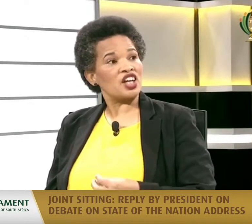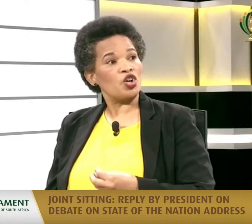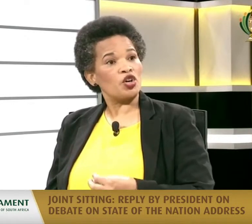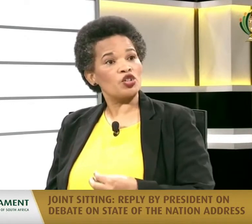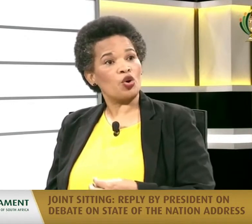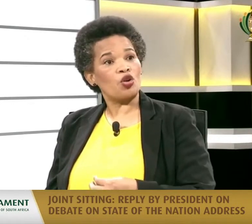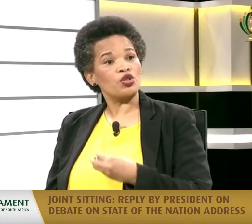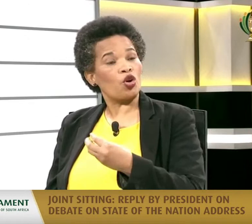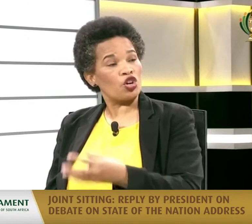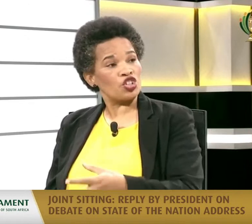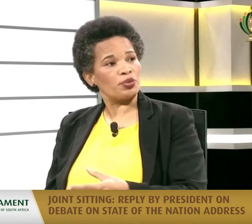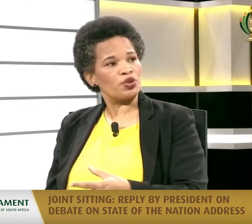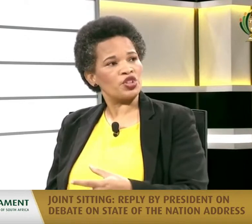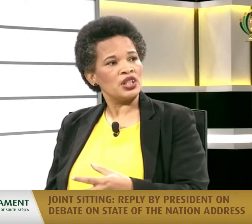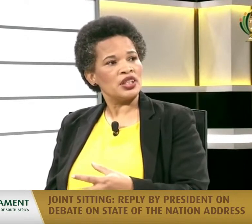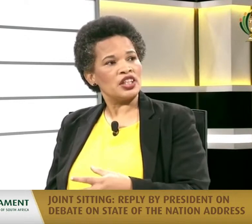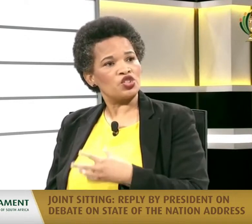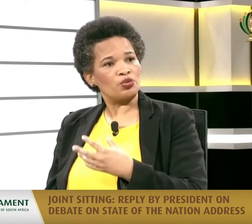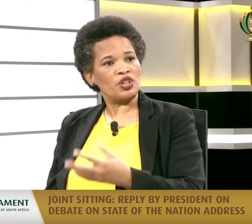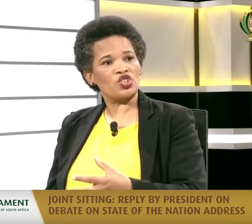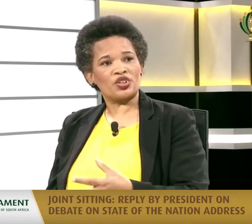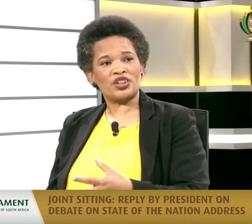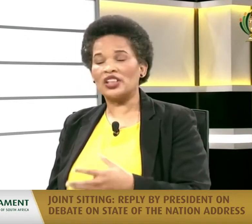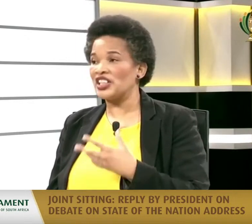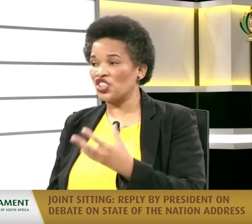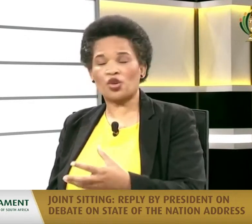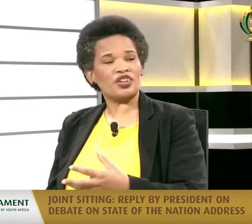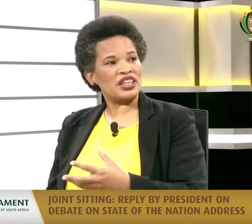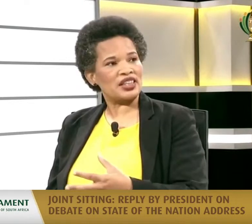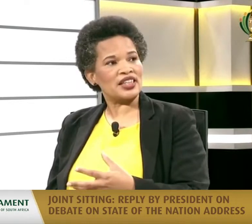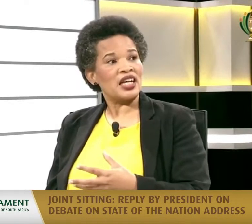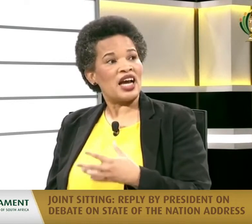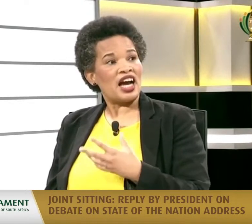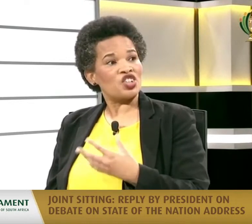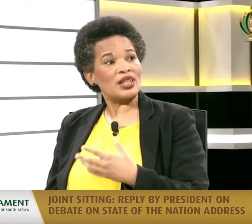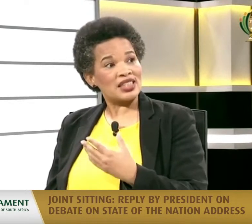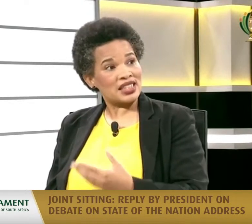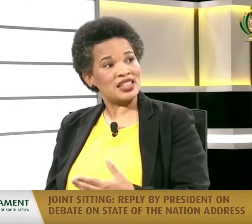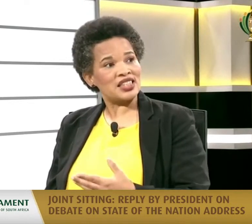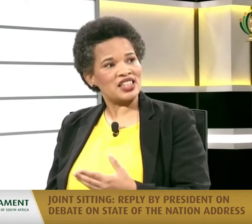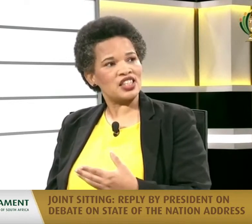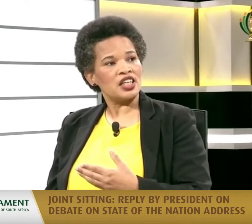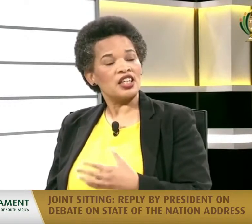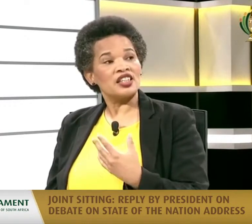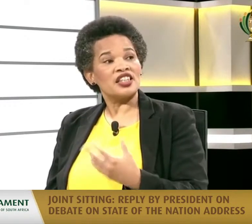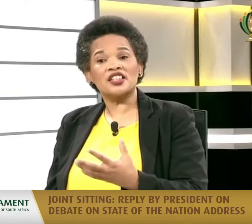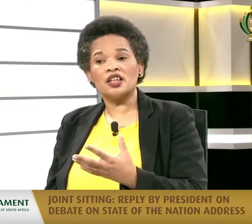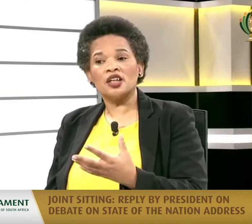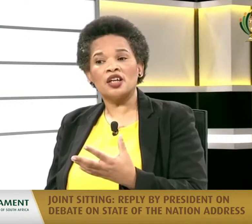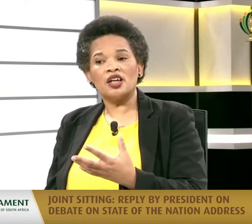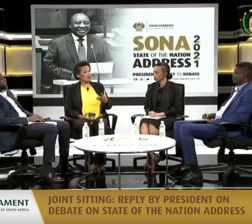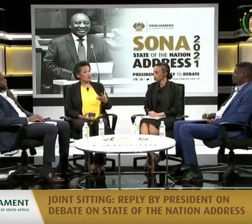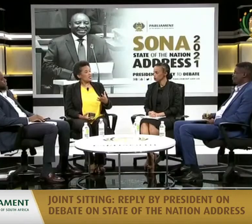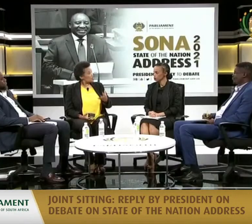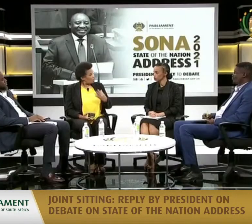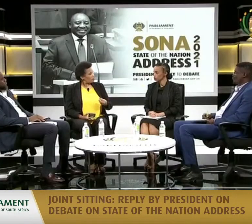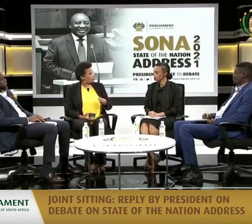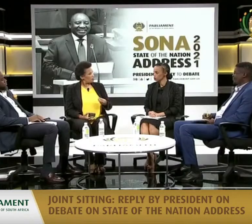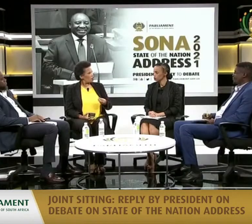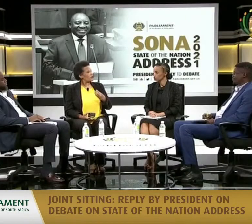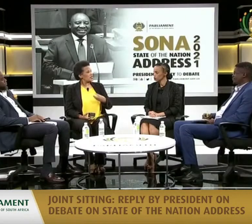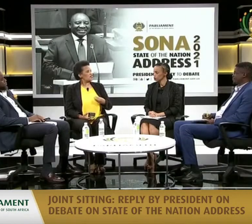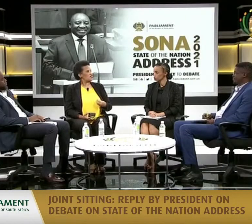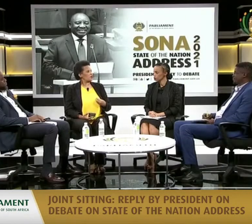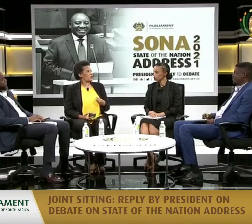private sector going to also contribute into ensuring that actually citizens that